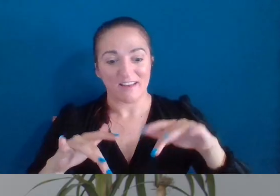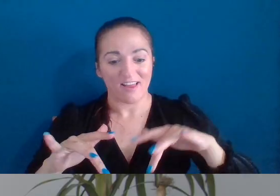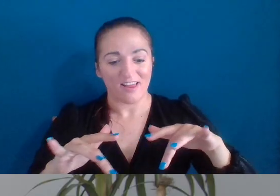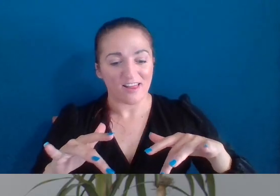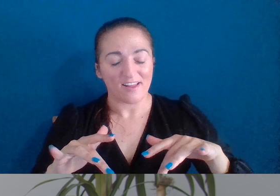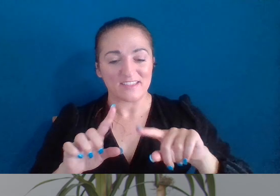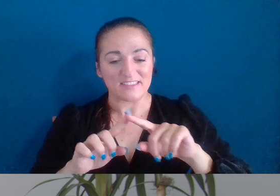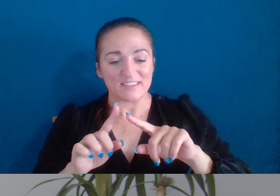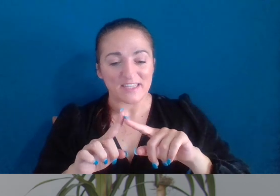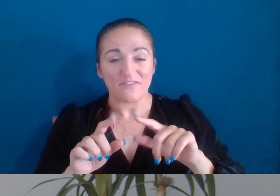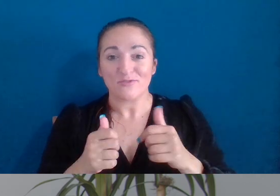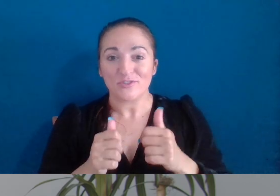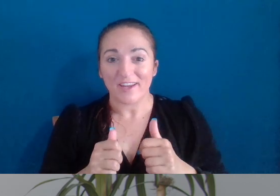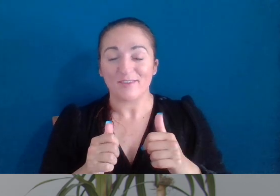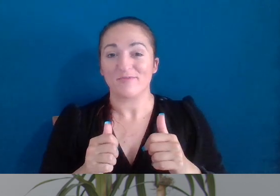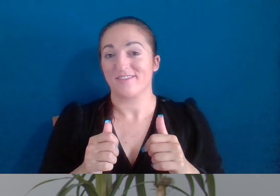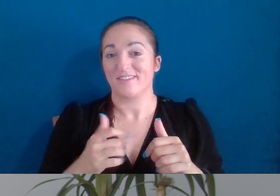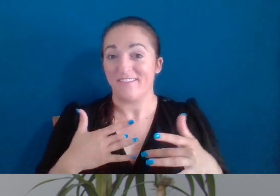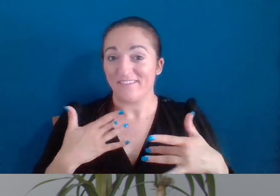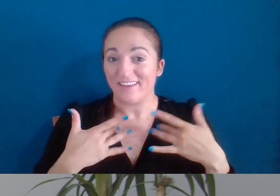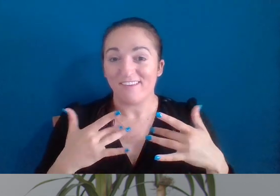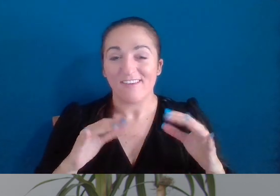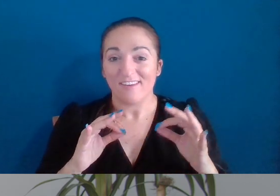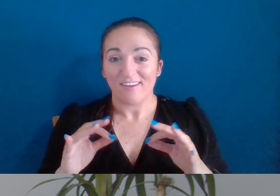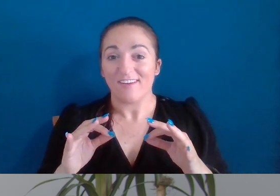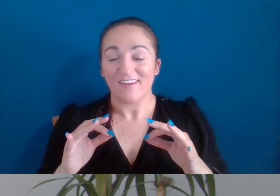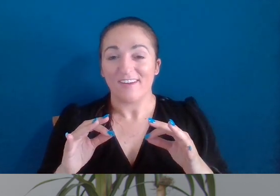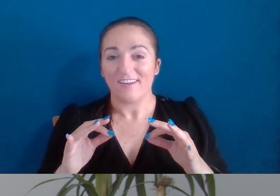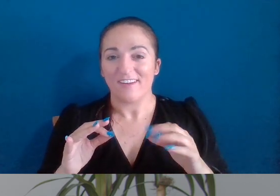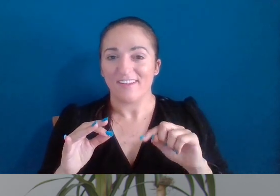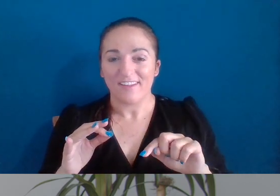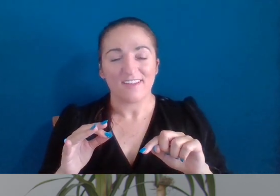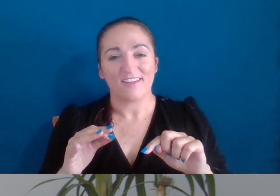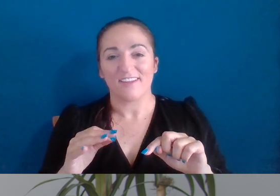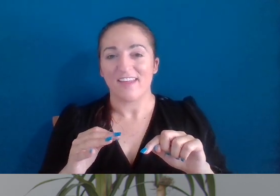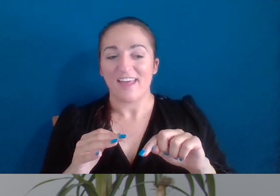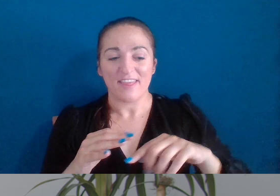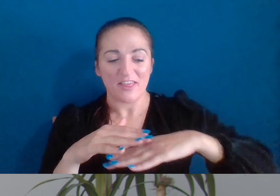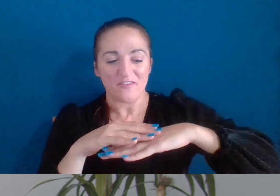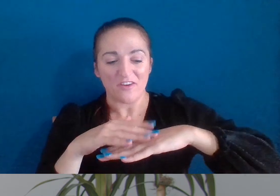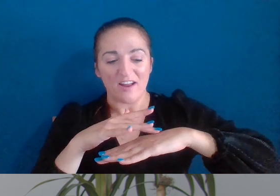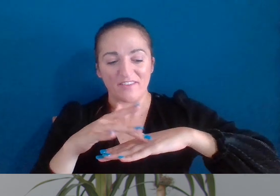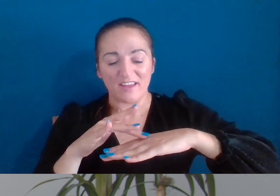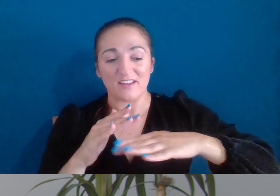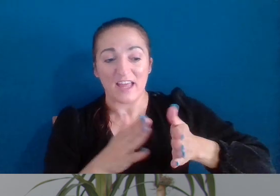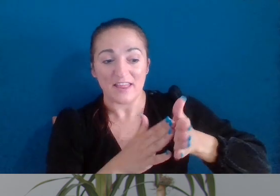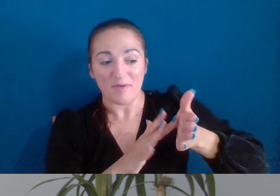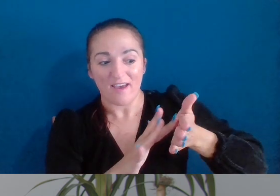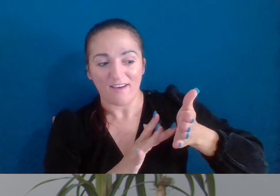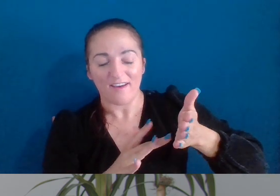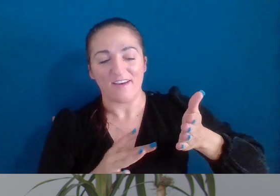shapes. And these shapes on the back, I love fiber art. So I hope that you